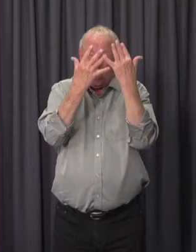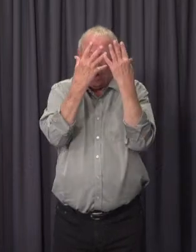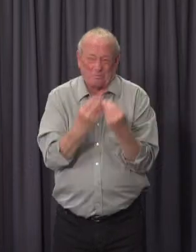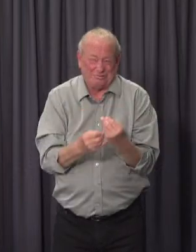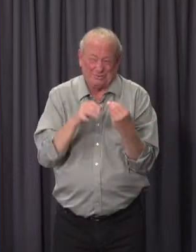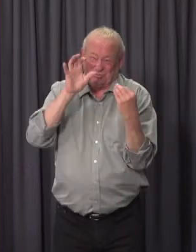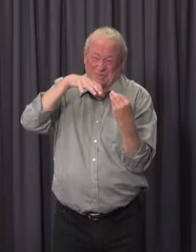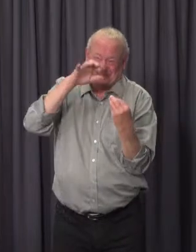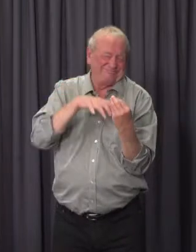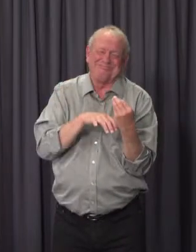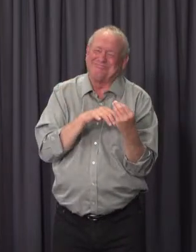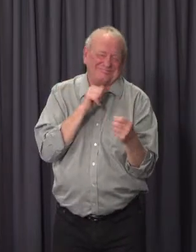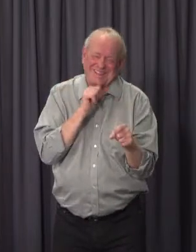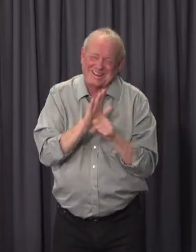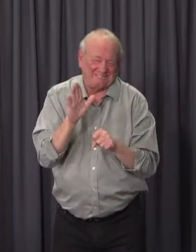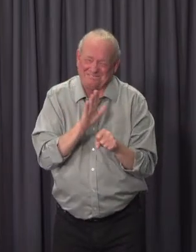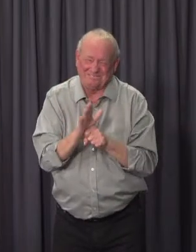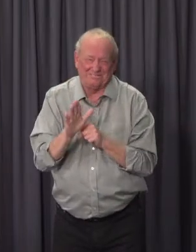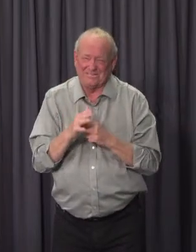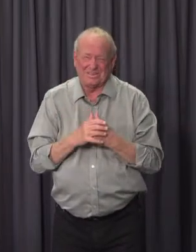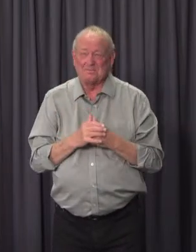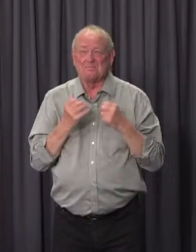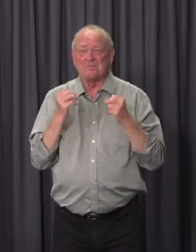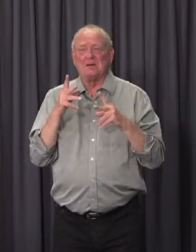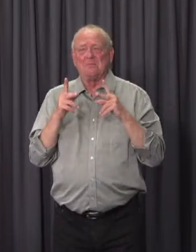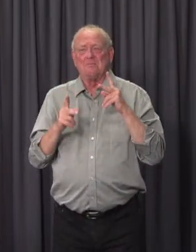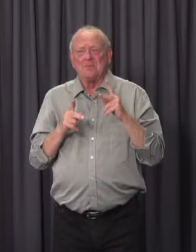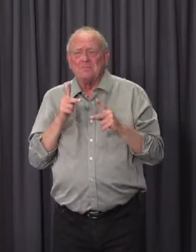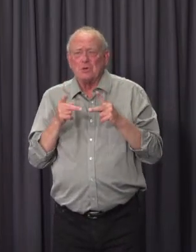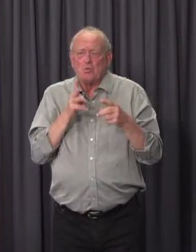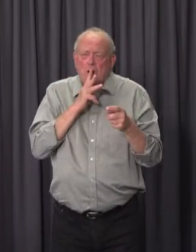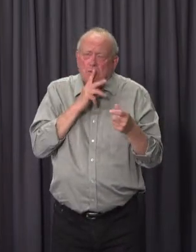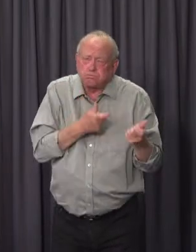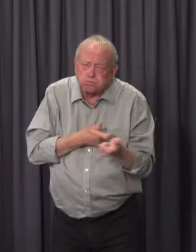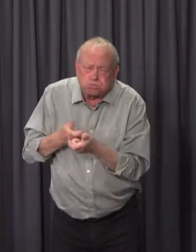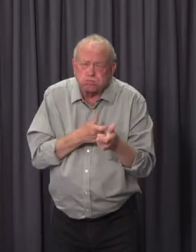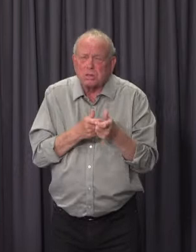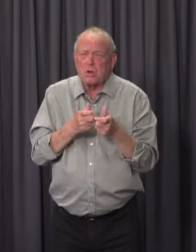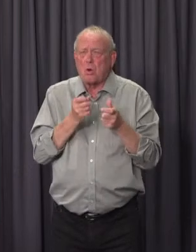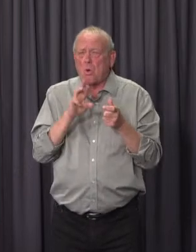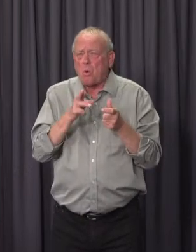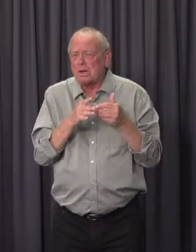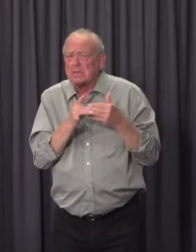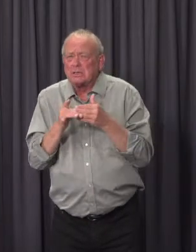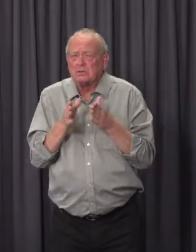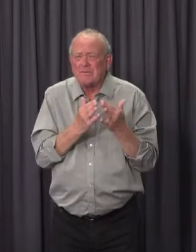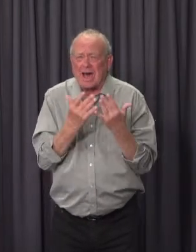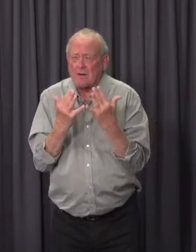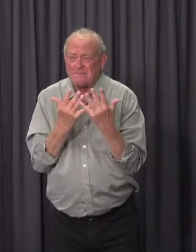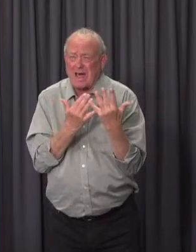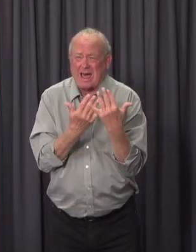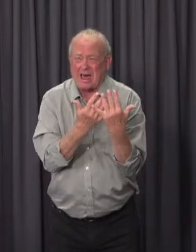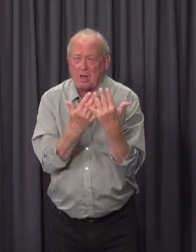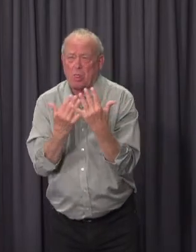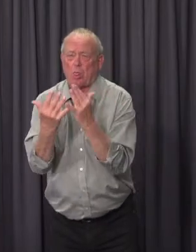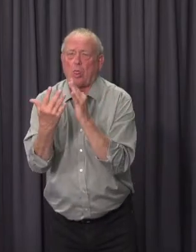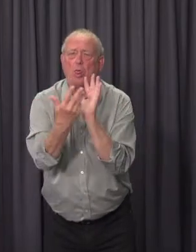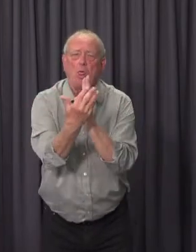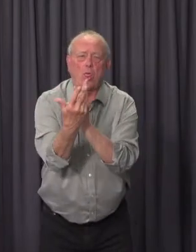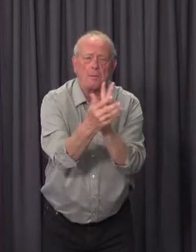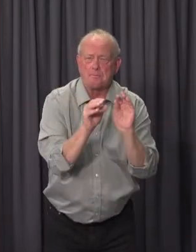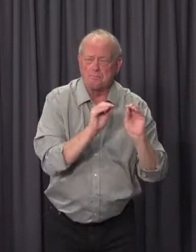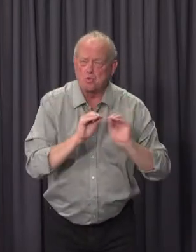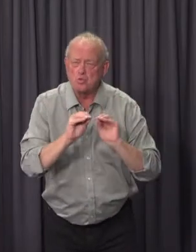work that's done by people on the ground, directing the wildfire, working on extinguishing areas that may still flare